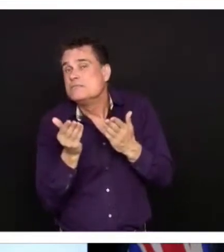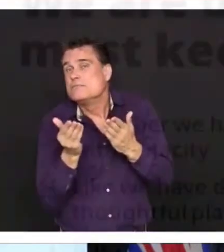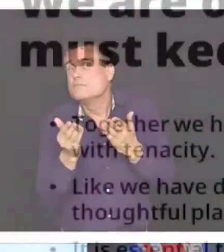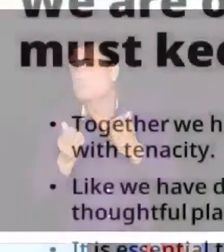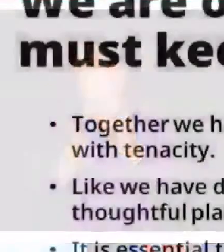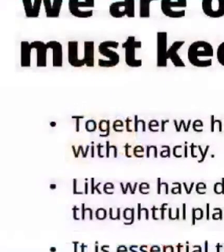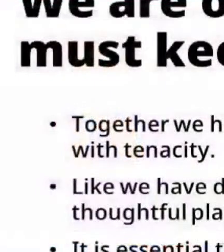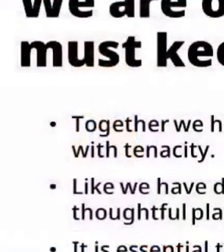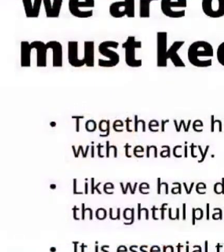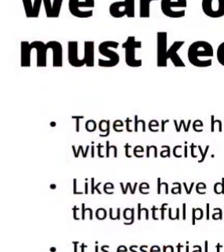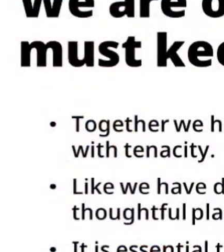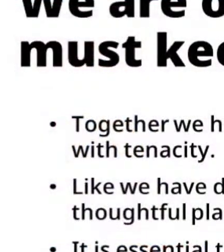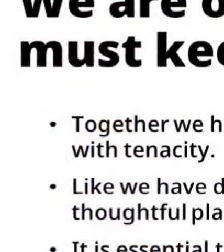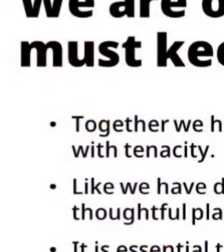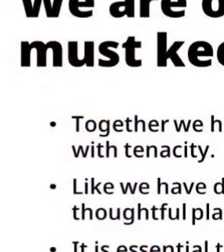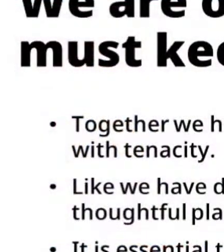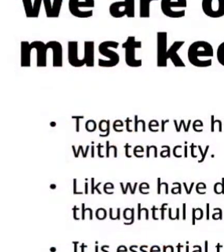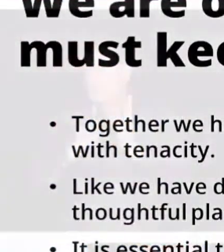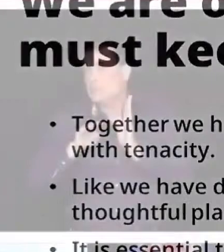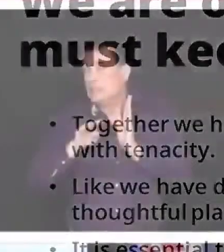and say thank you.